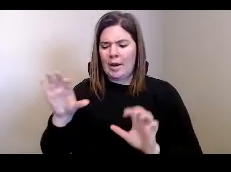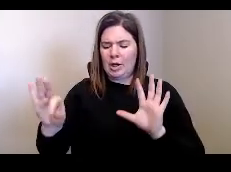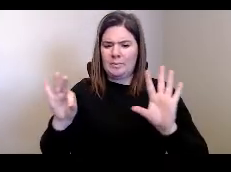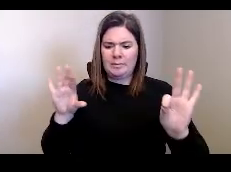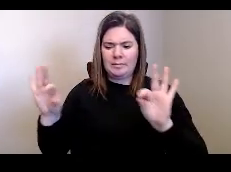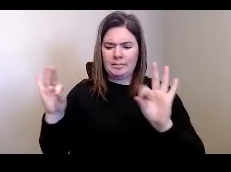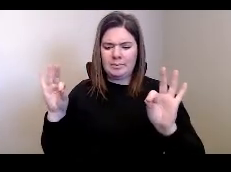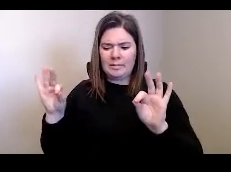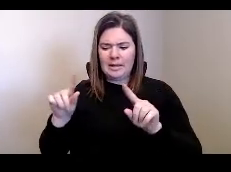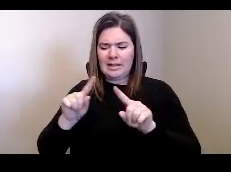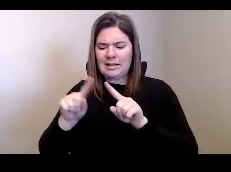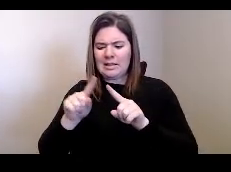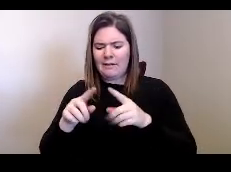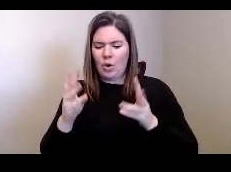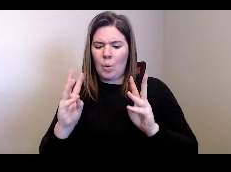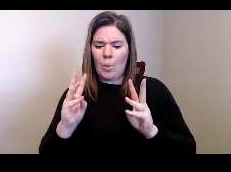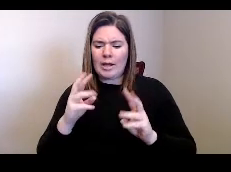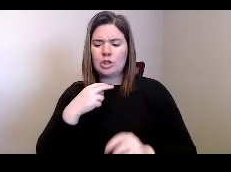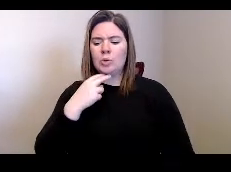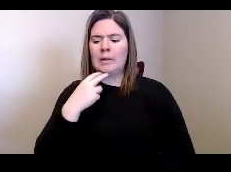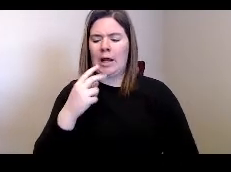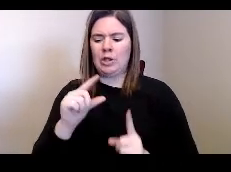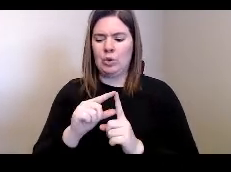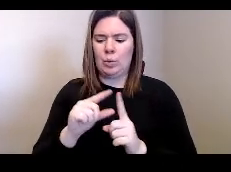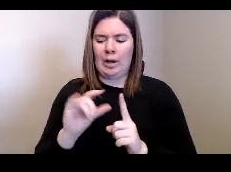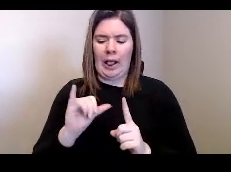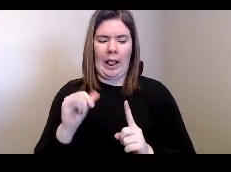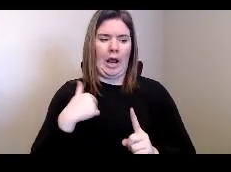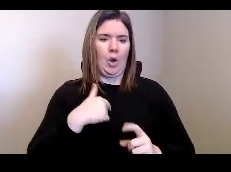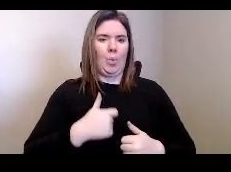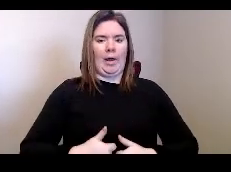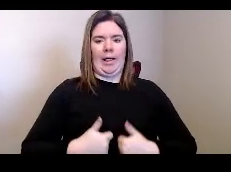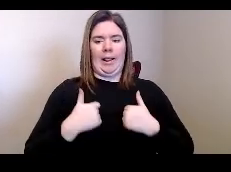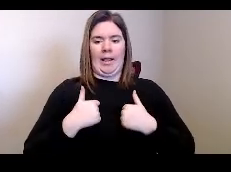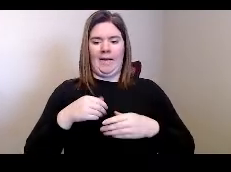meanings? For example, we live in a house versus this event is live.